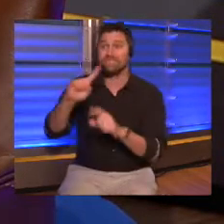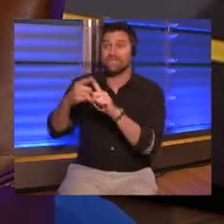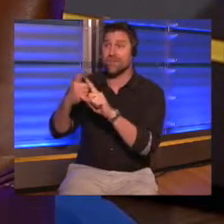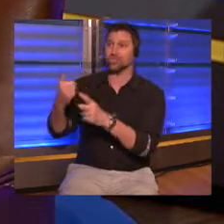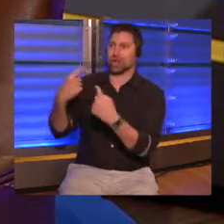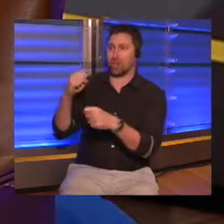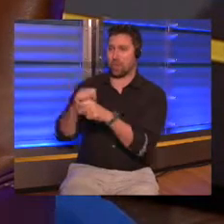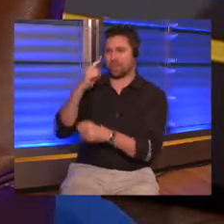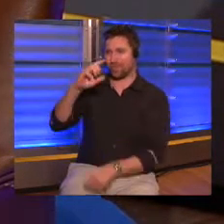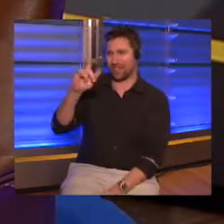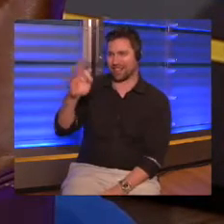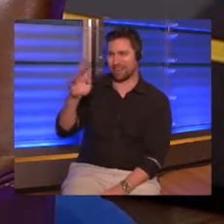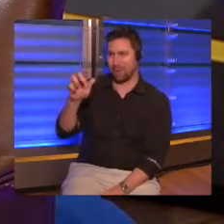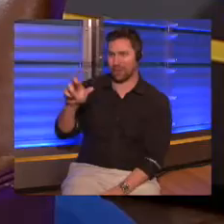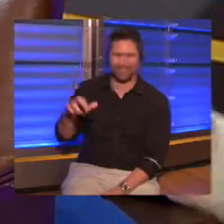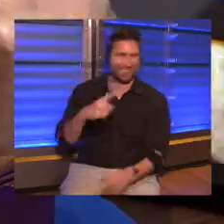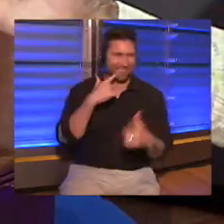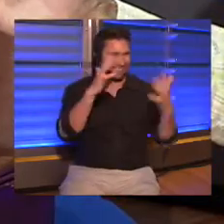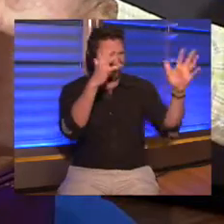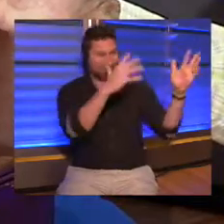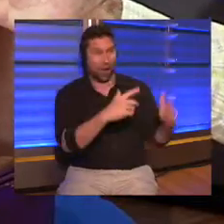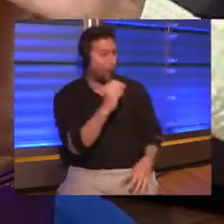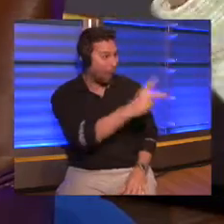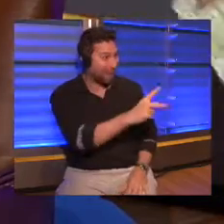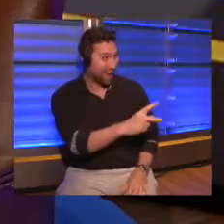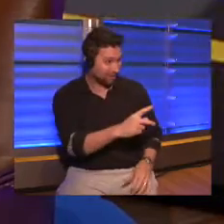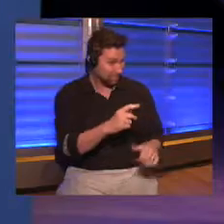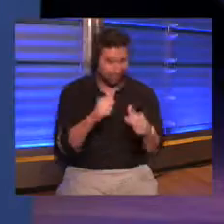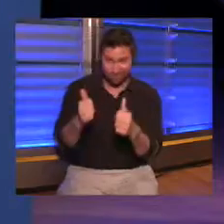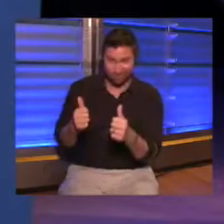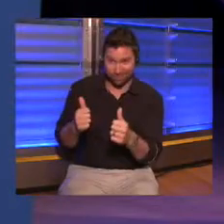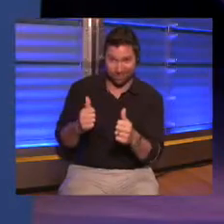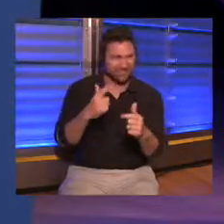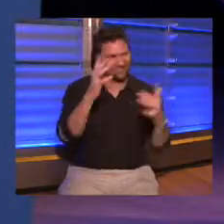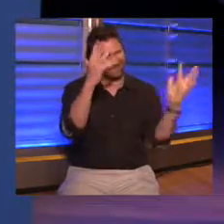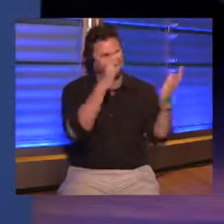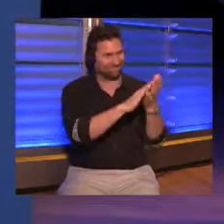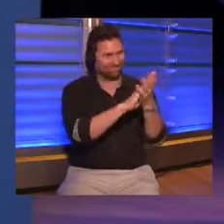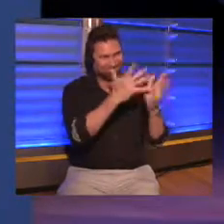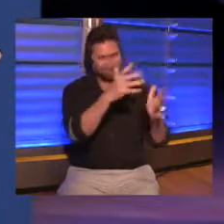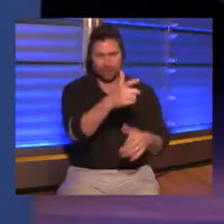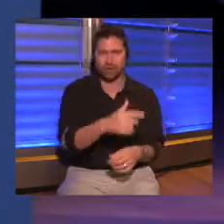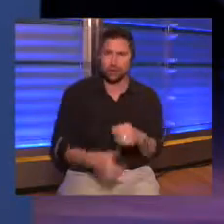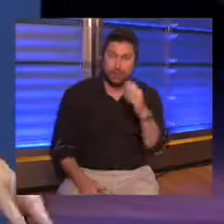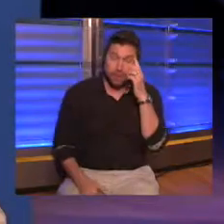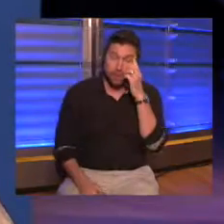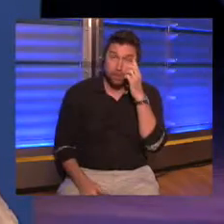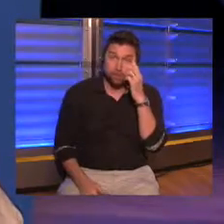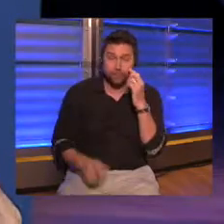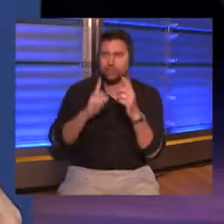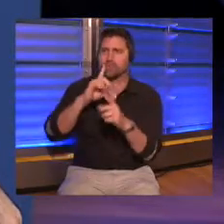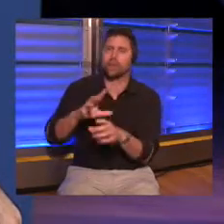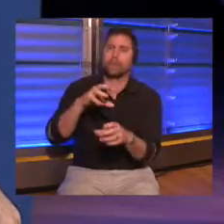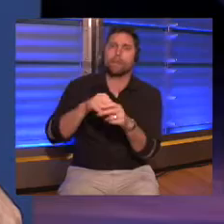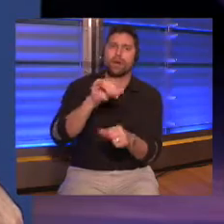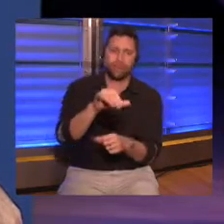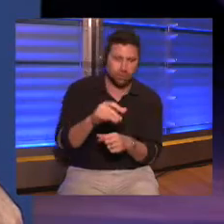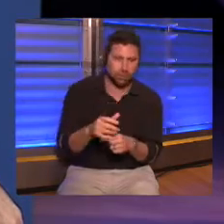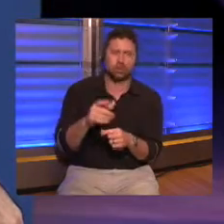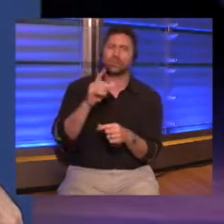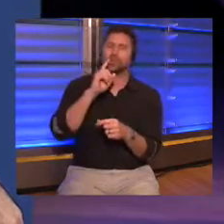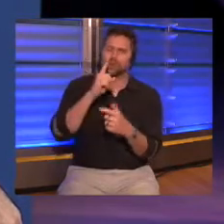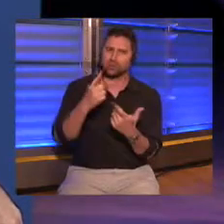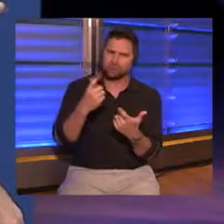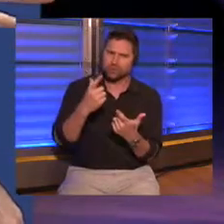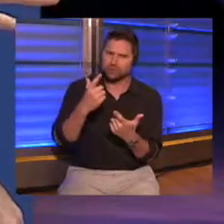Bar. Okay. Fair enough? All right. No, you know, but that is part of it, is like really being choiceful